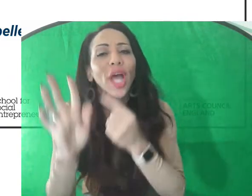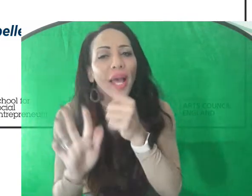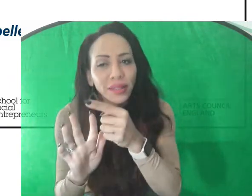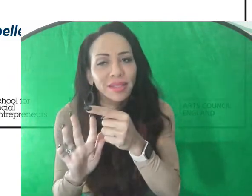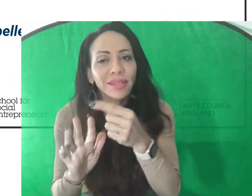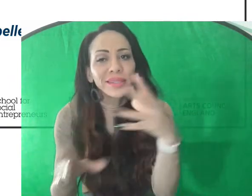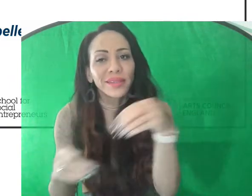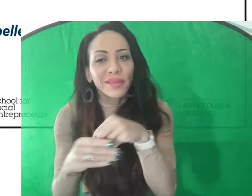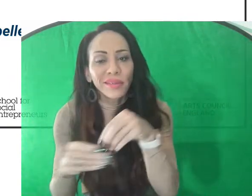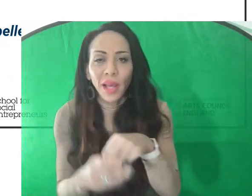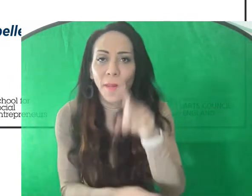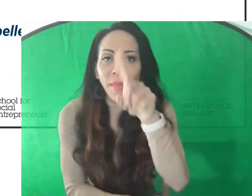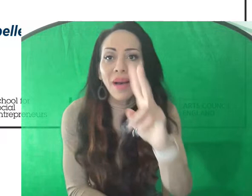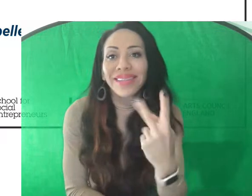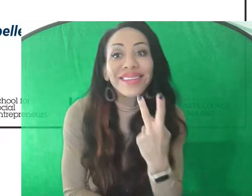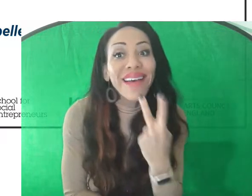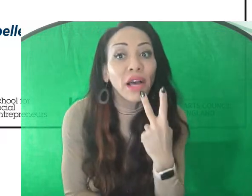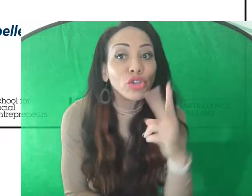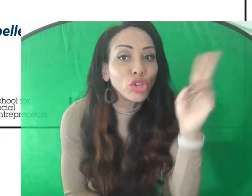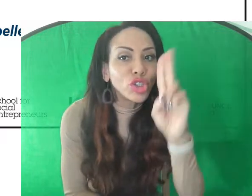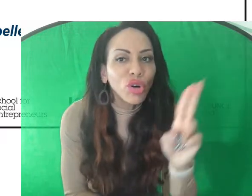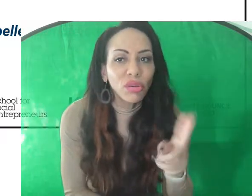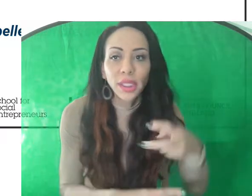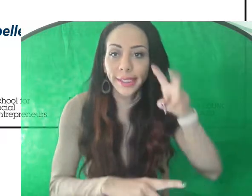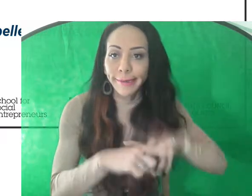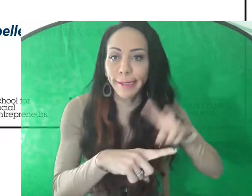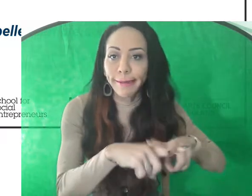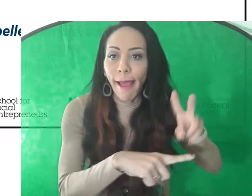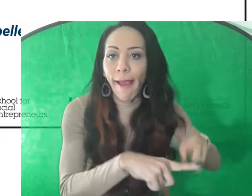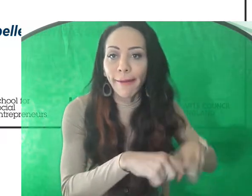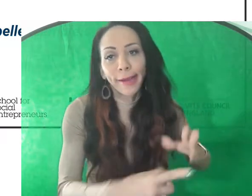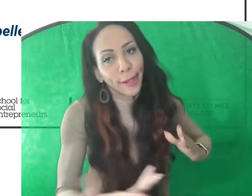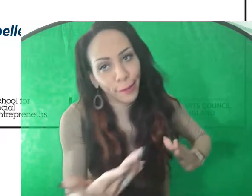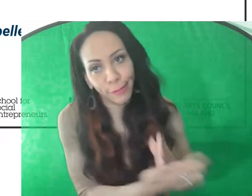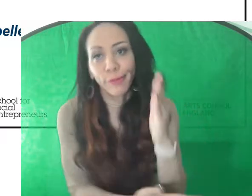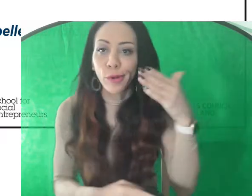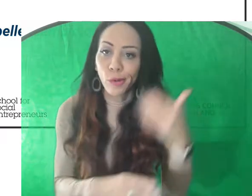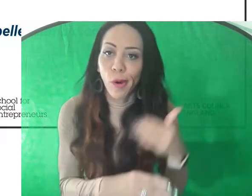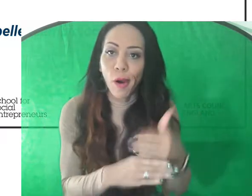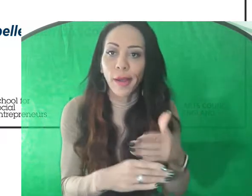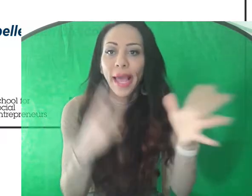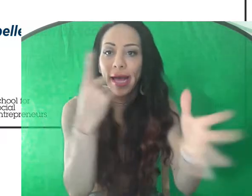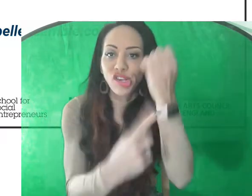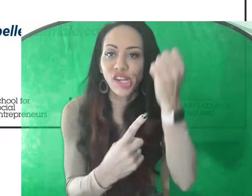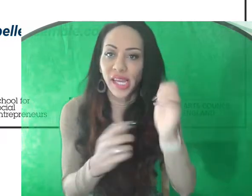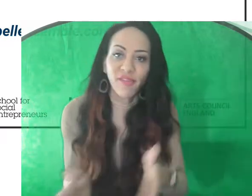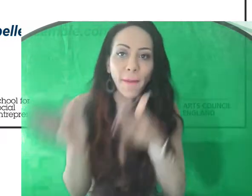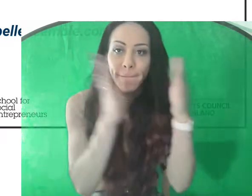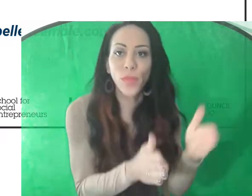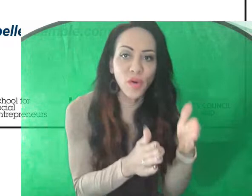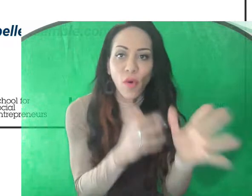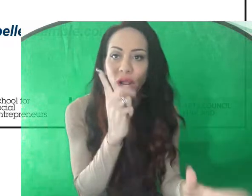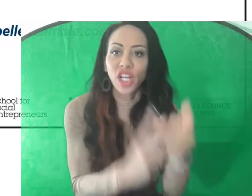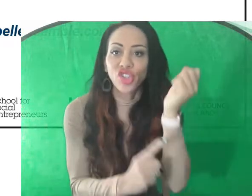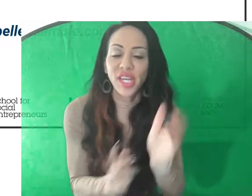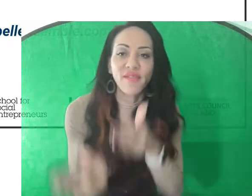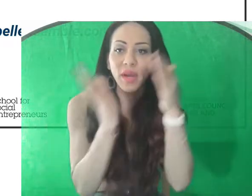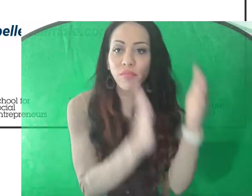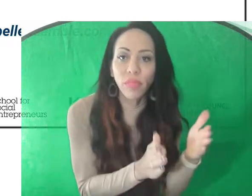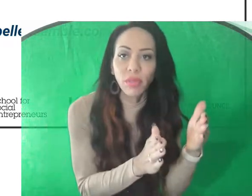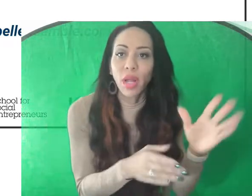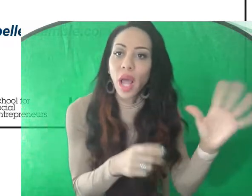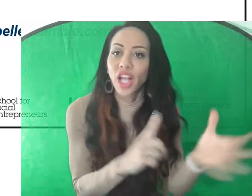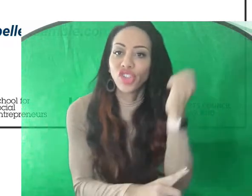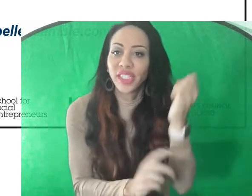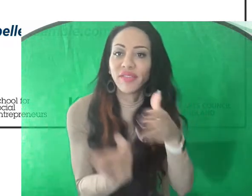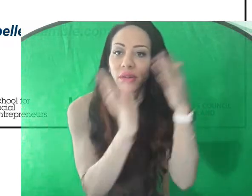Whereas in secondary, it's we're going to sit down, we're going to go through these things, you've achieved that, let's move on to the next thing, and there's less project-based stuff. But I have been